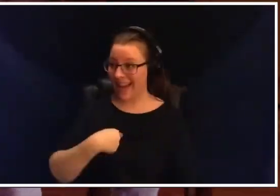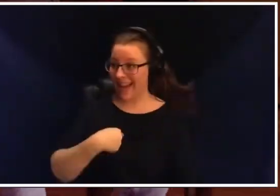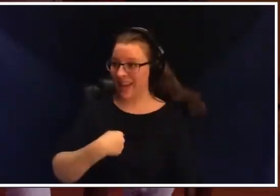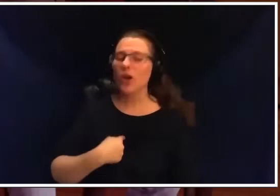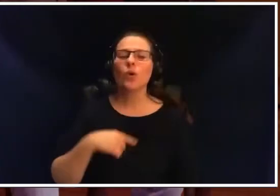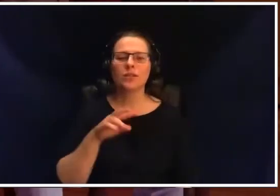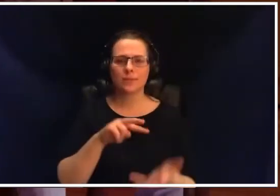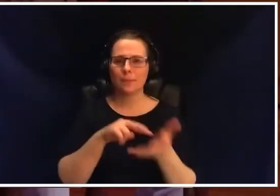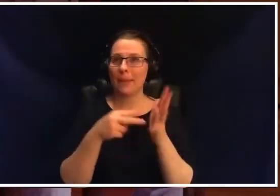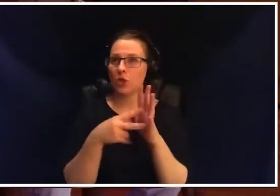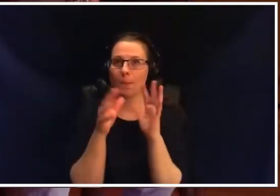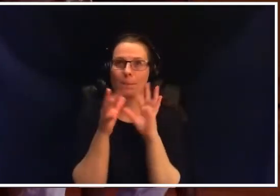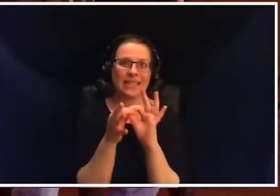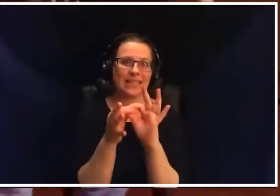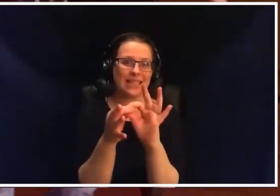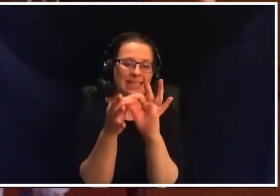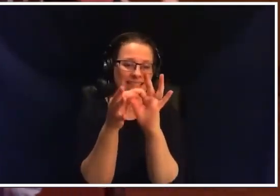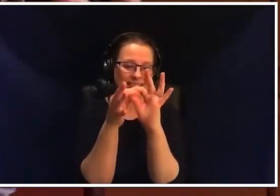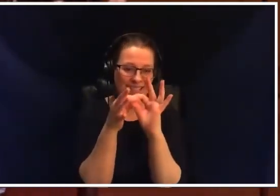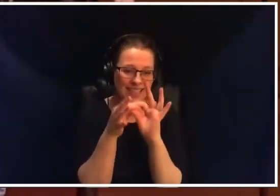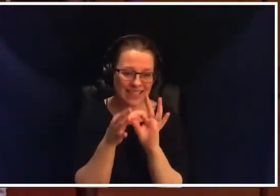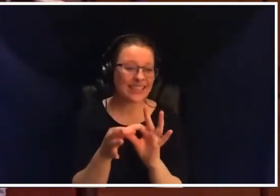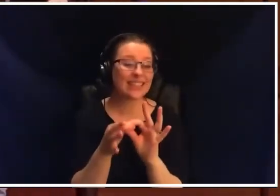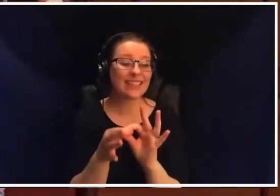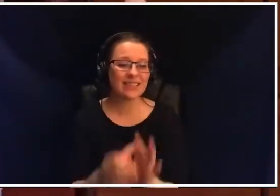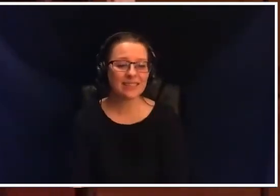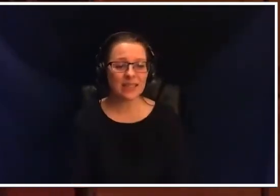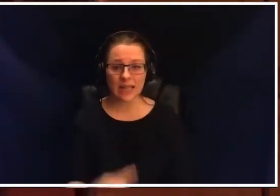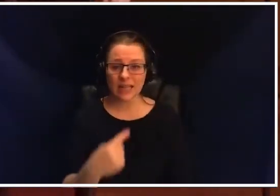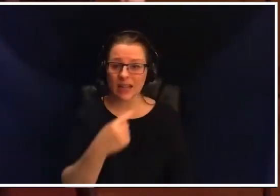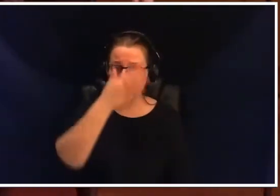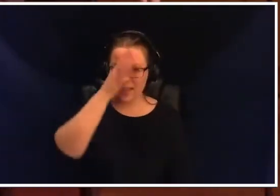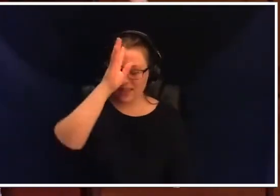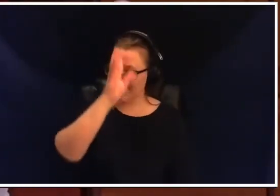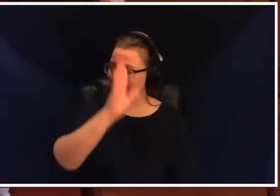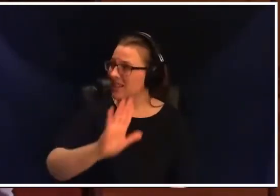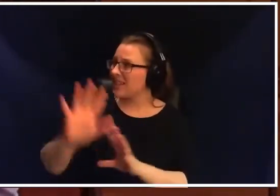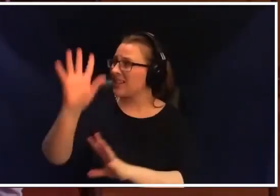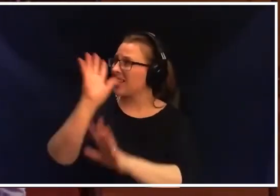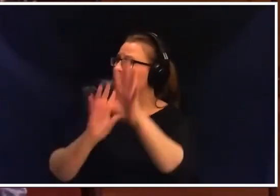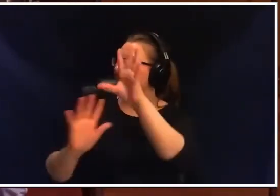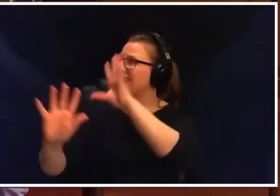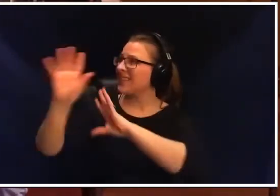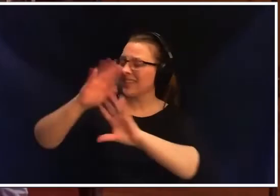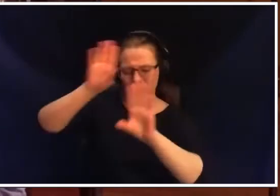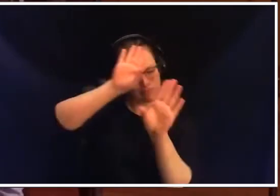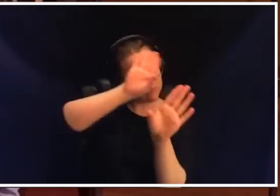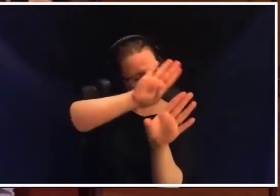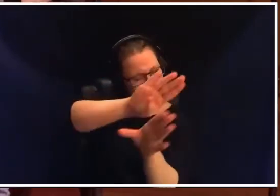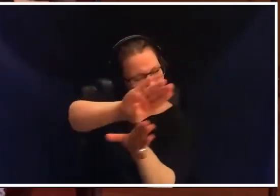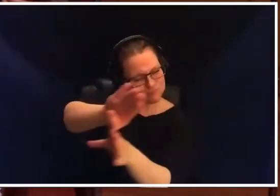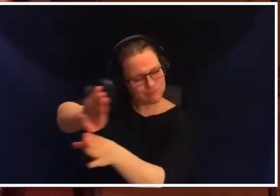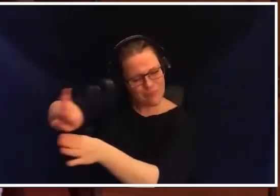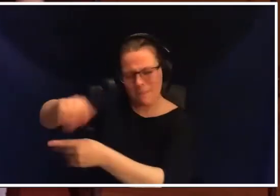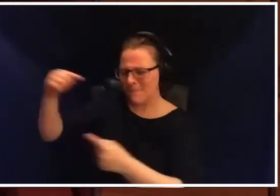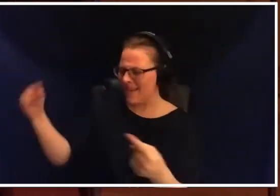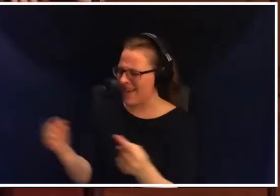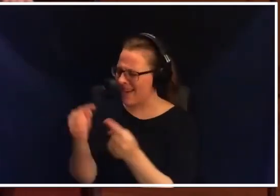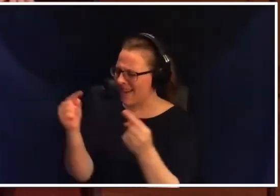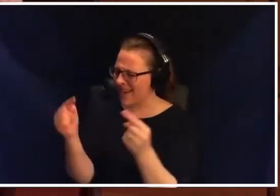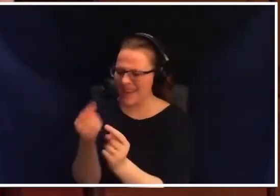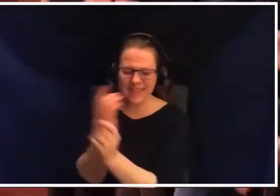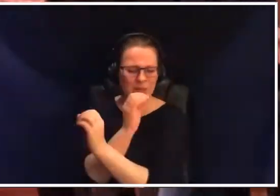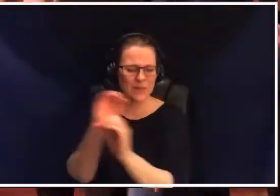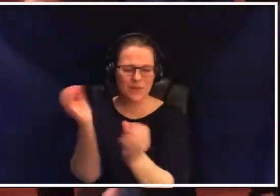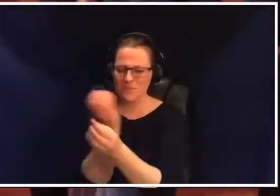were meant to be. Say goodbye. Say goodbye to the pain of the past.